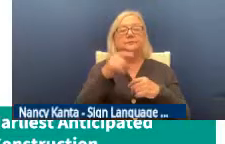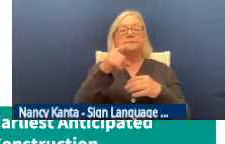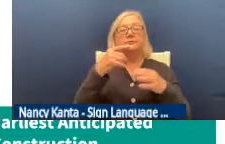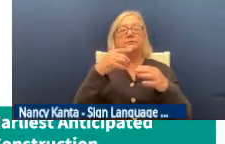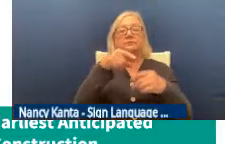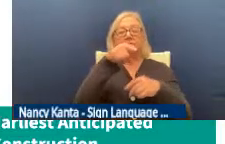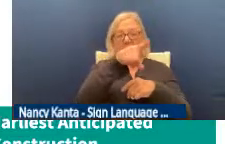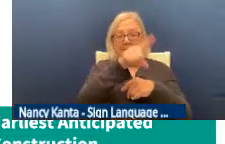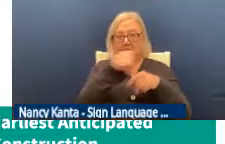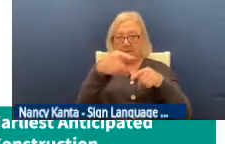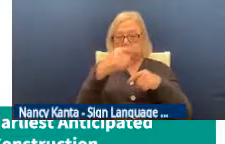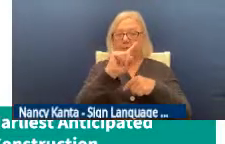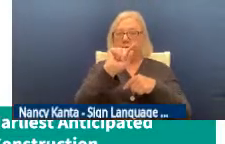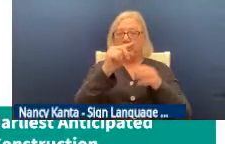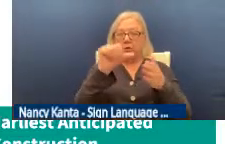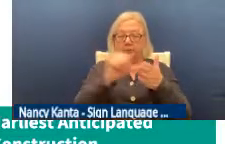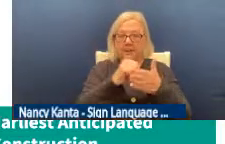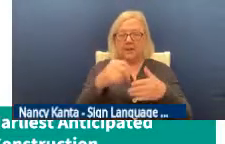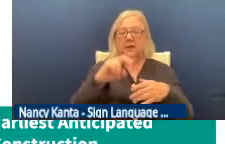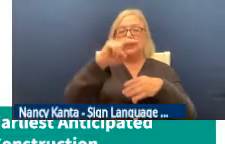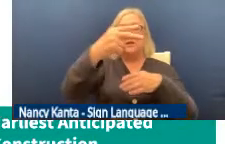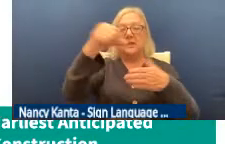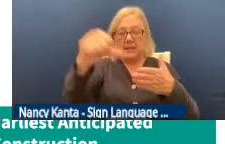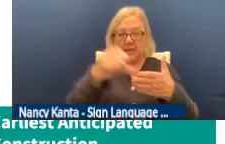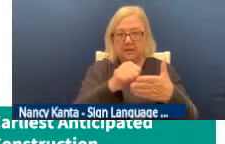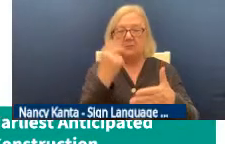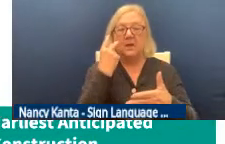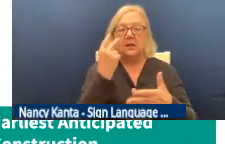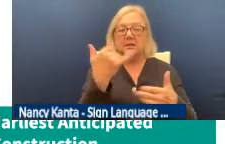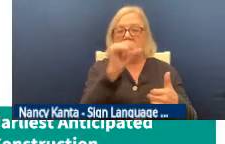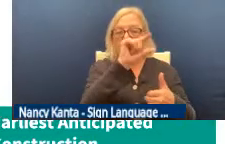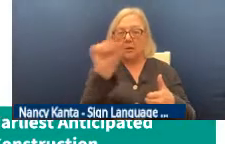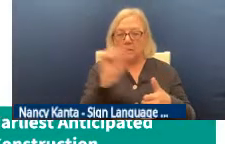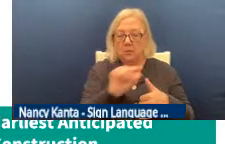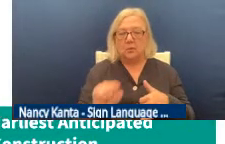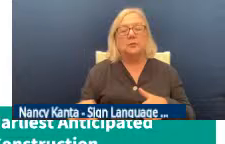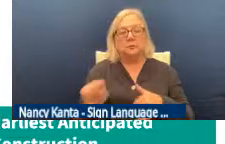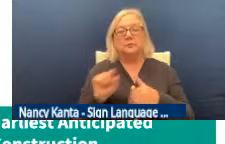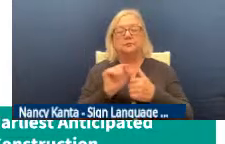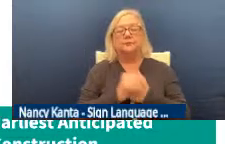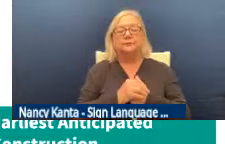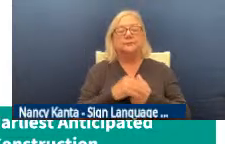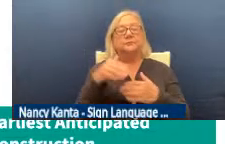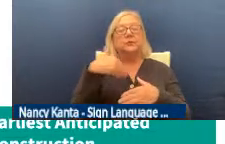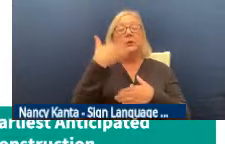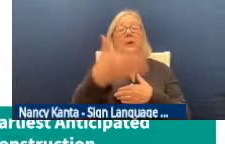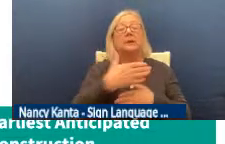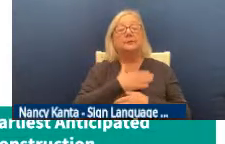have a little more description on the first 2 following these slides. So next slide, please.